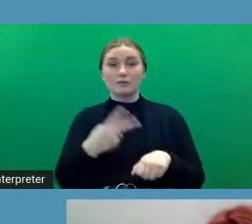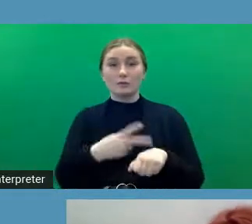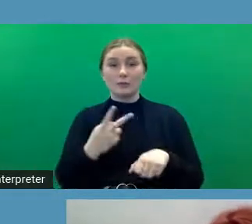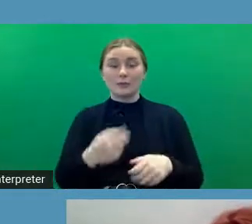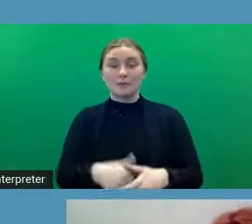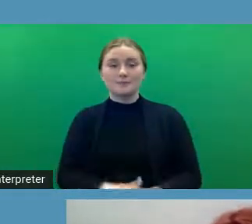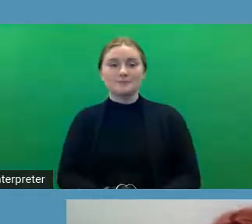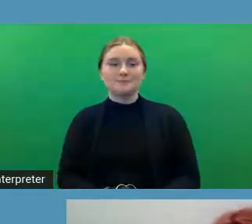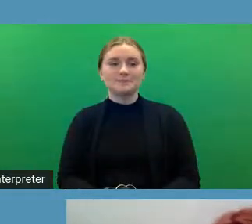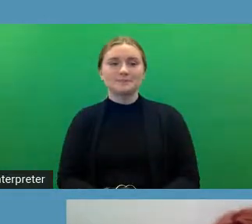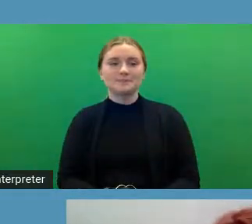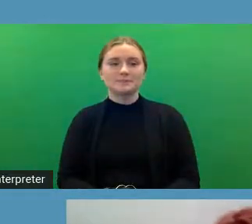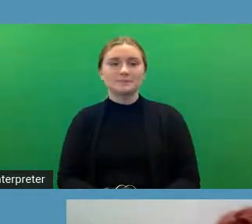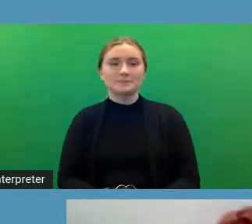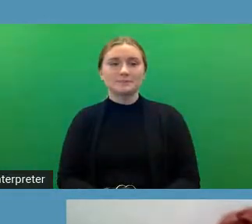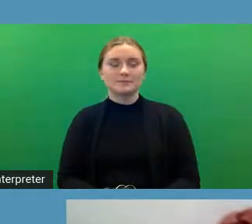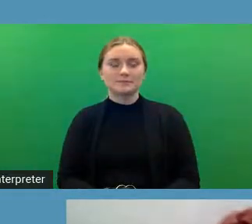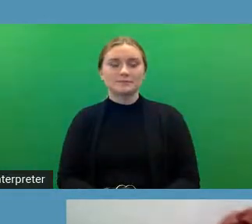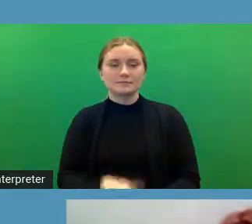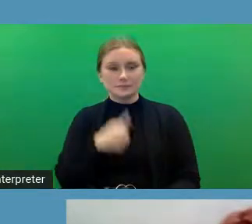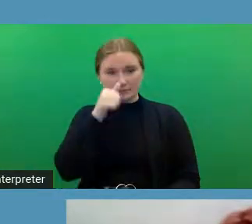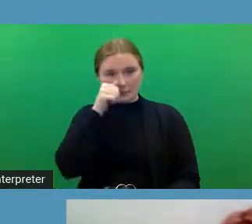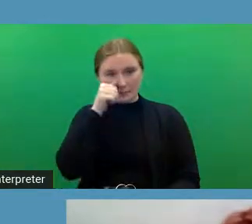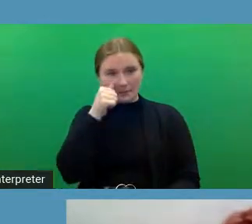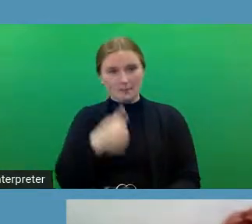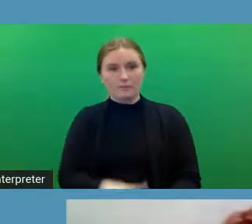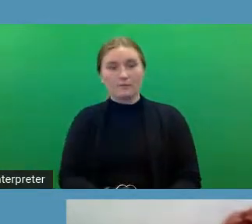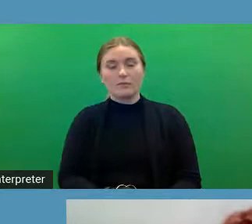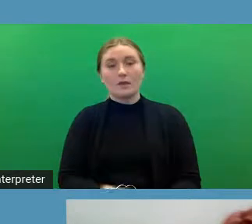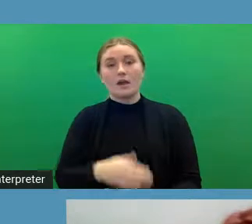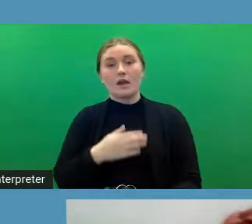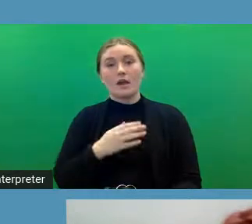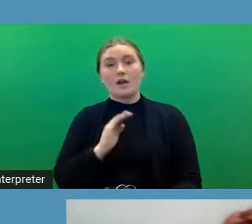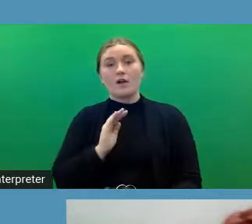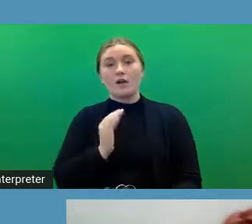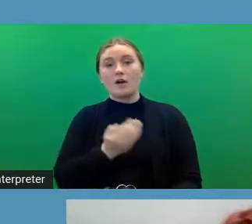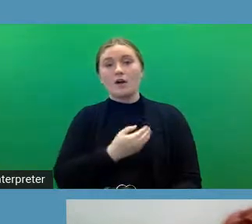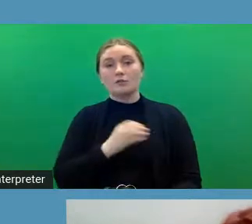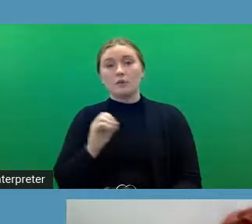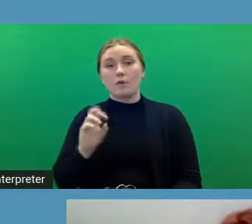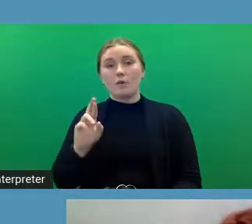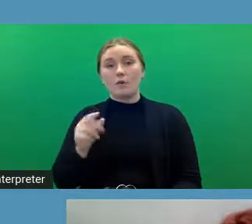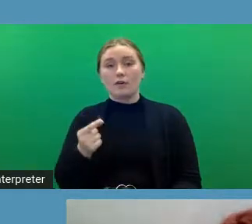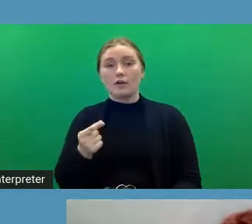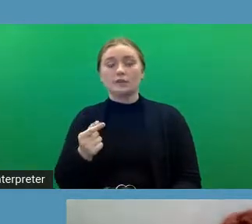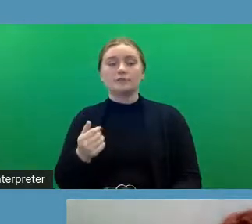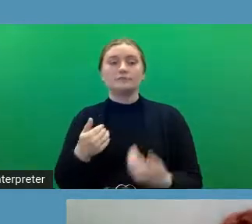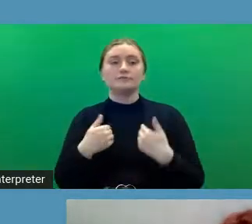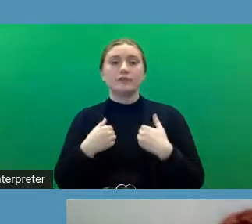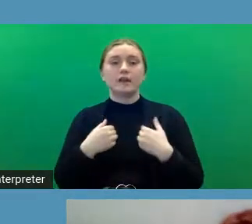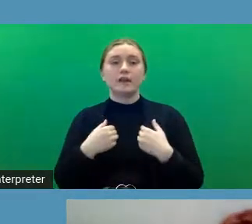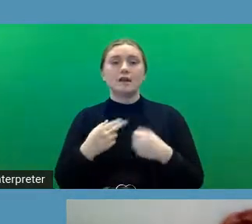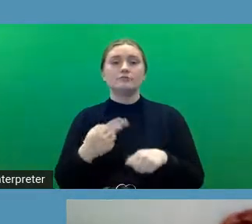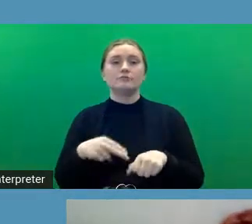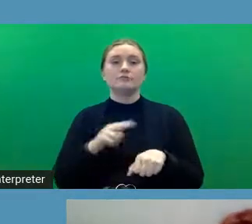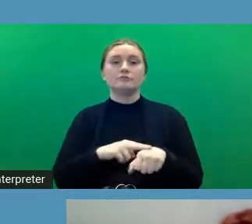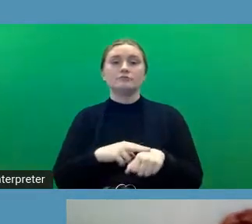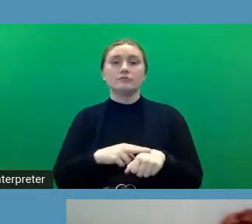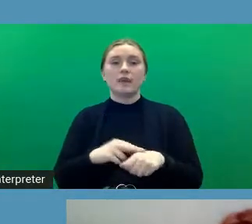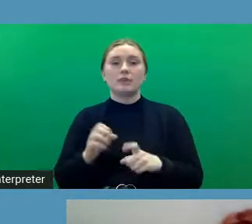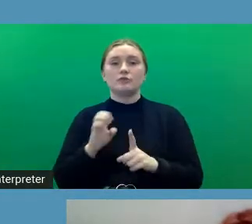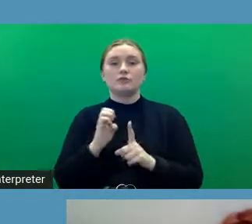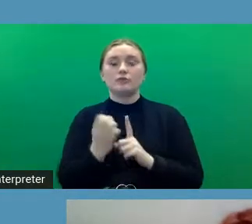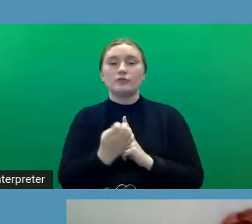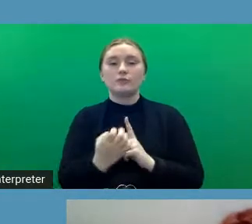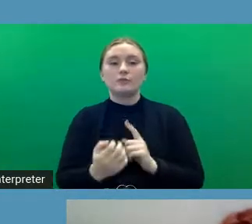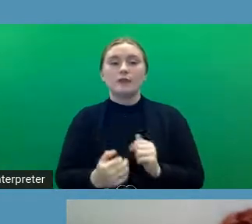but this one, my organization shares live stream video on the natural environment. Often this runs for many